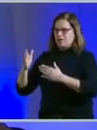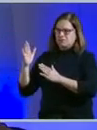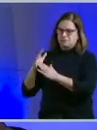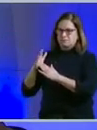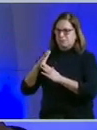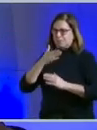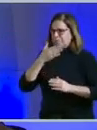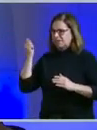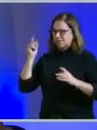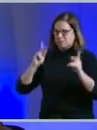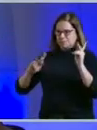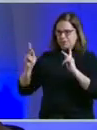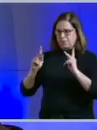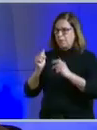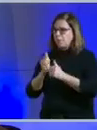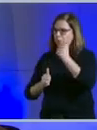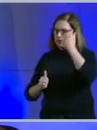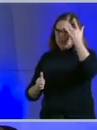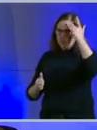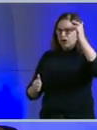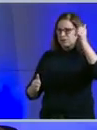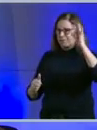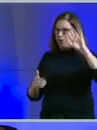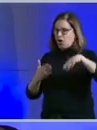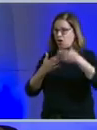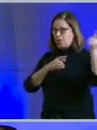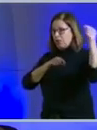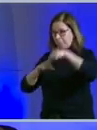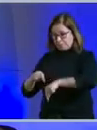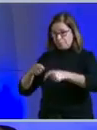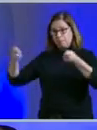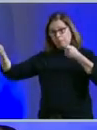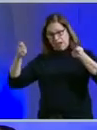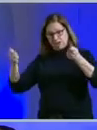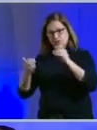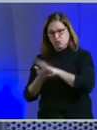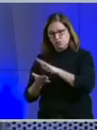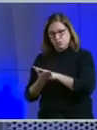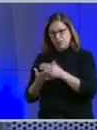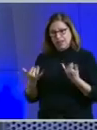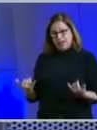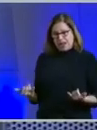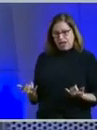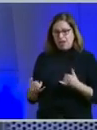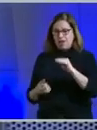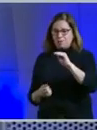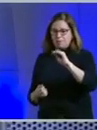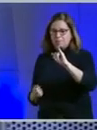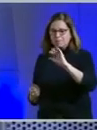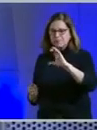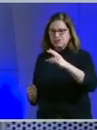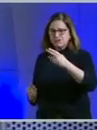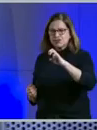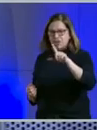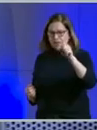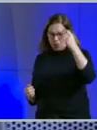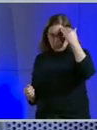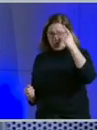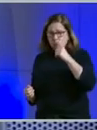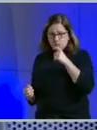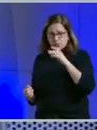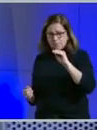system, including our school's chancellor back in the day, Michelle Rhee. Some of you may have heard about her. But